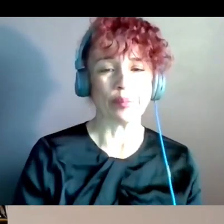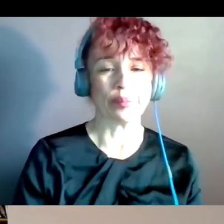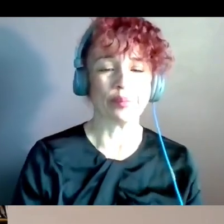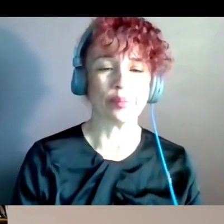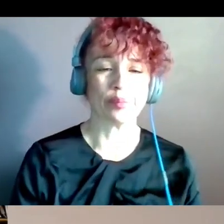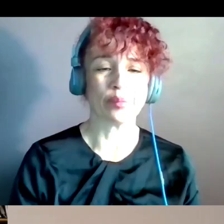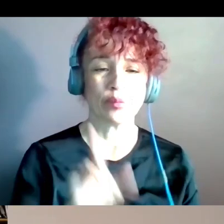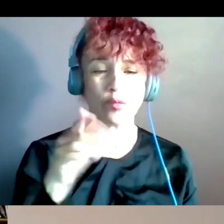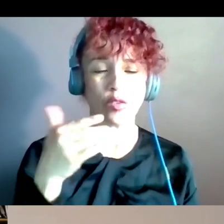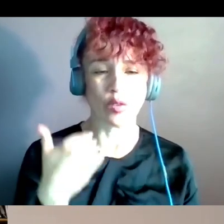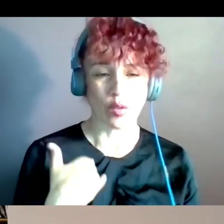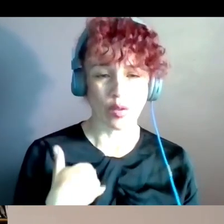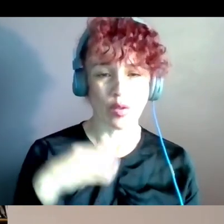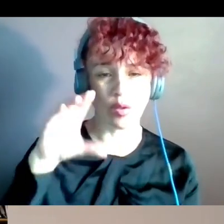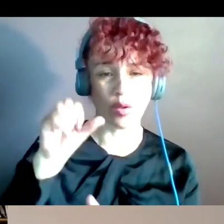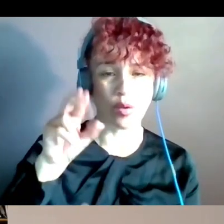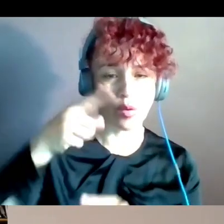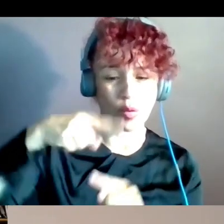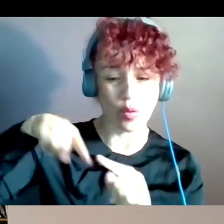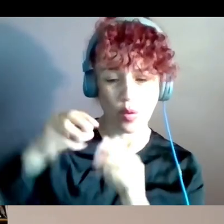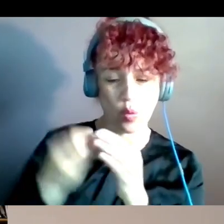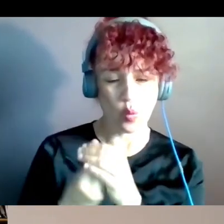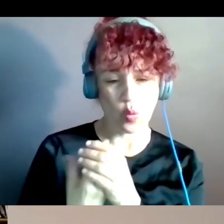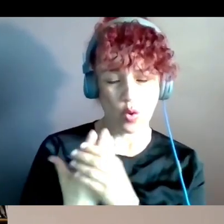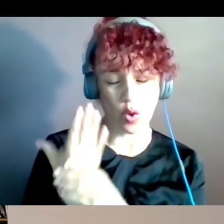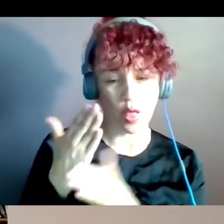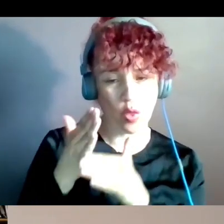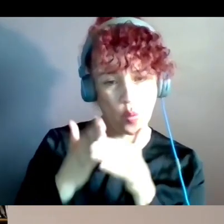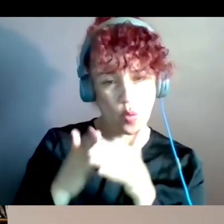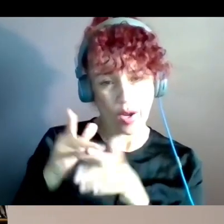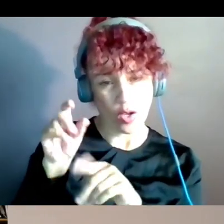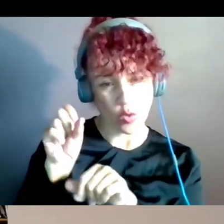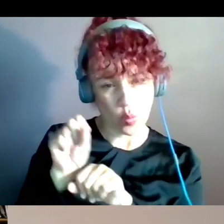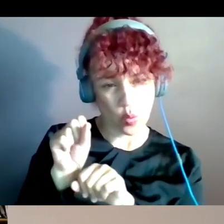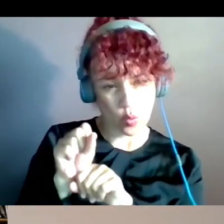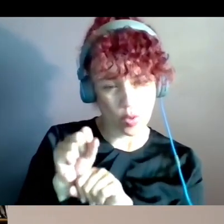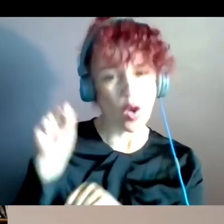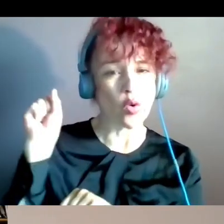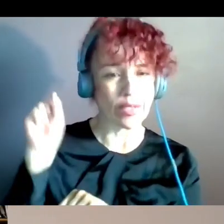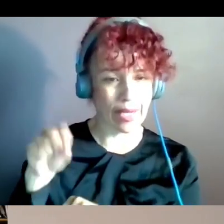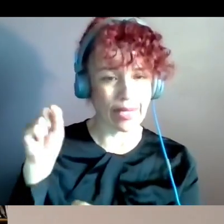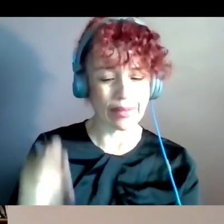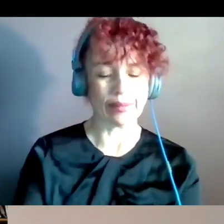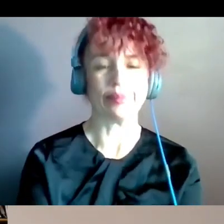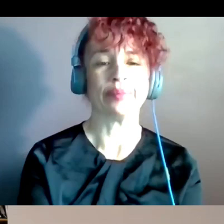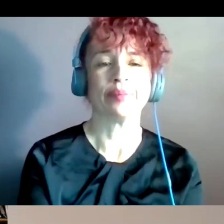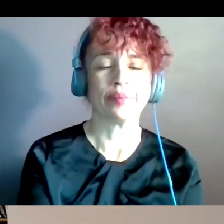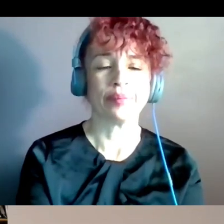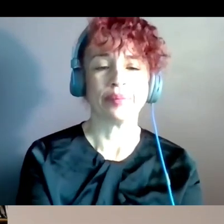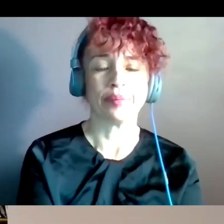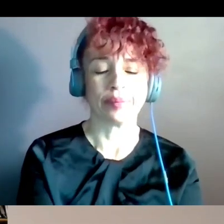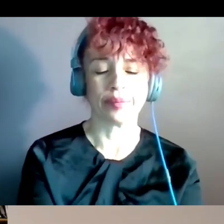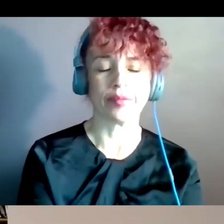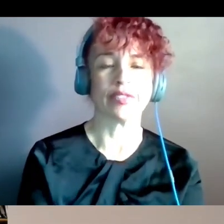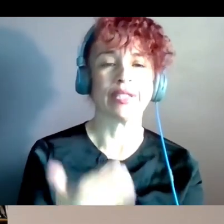So you have to adjust your carving around the growth rings of the wood that you're working with. Oh, absolutely. I have